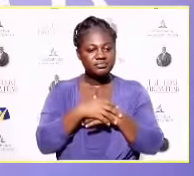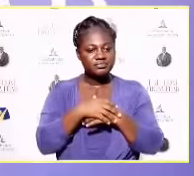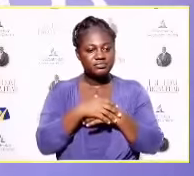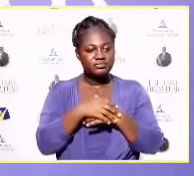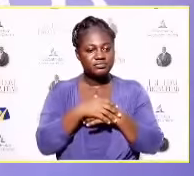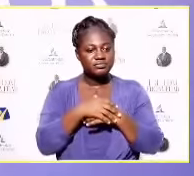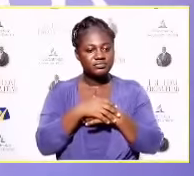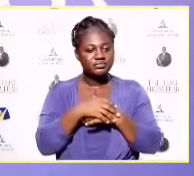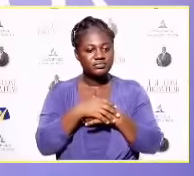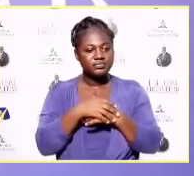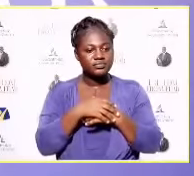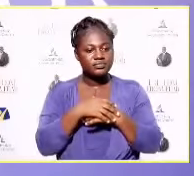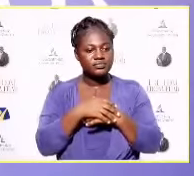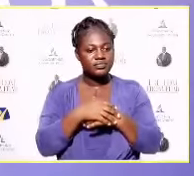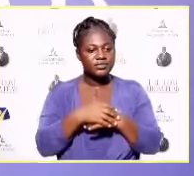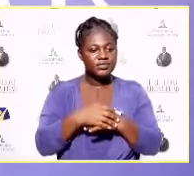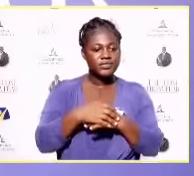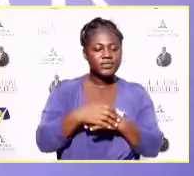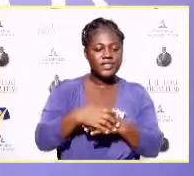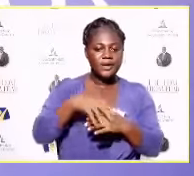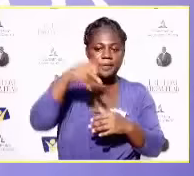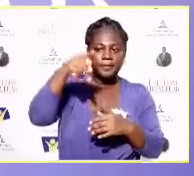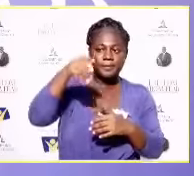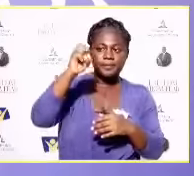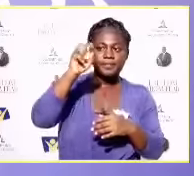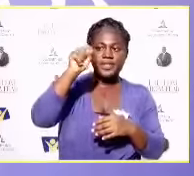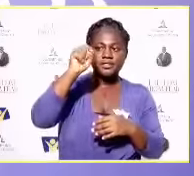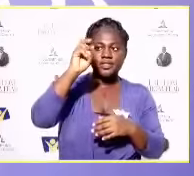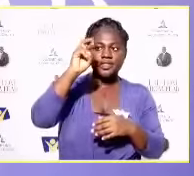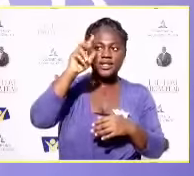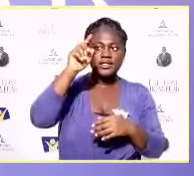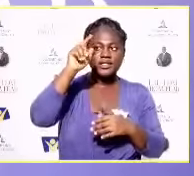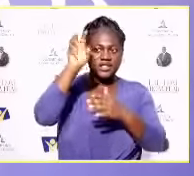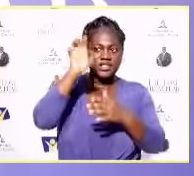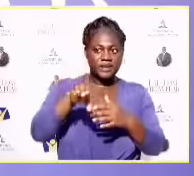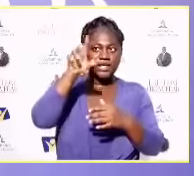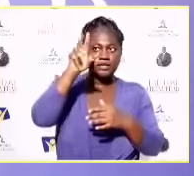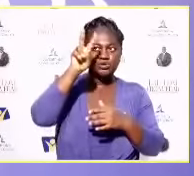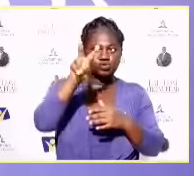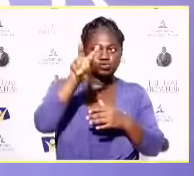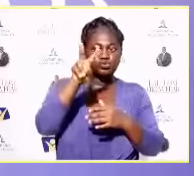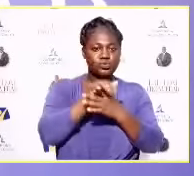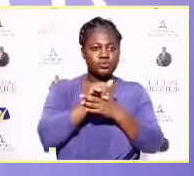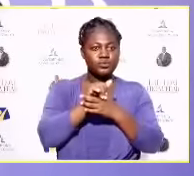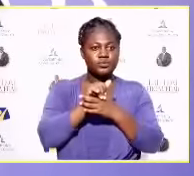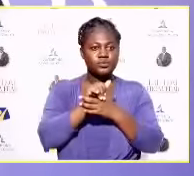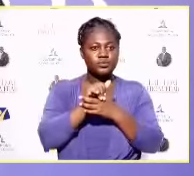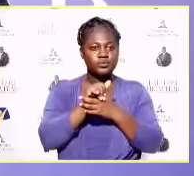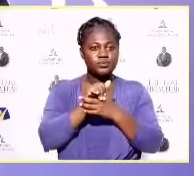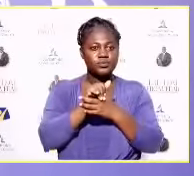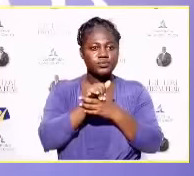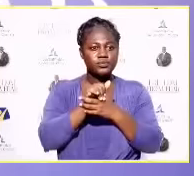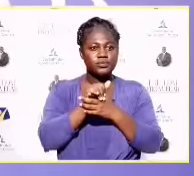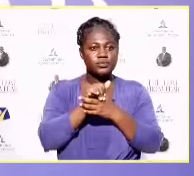merchandise. Read 2 Peter chapter 2, verse 3. And through covetousness